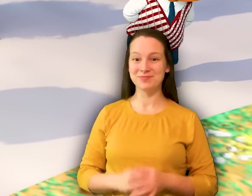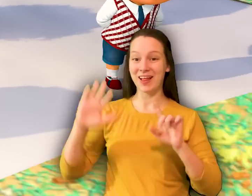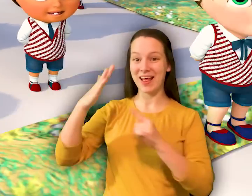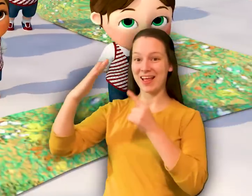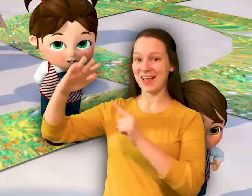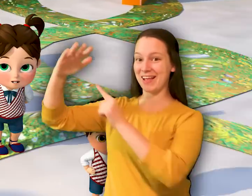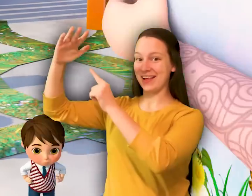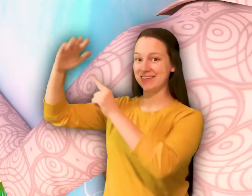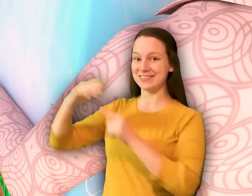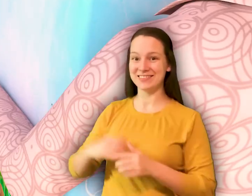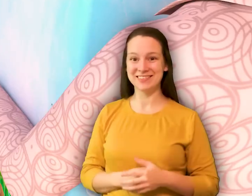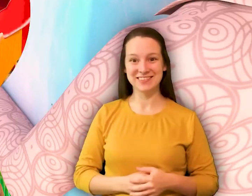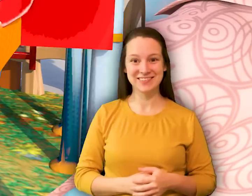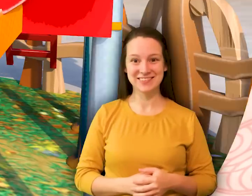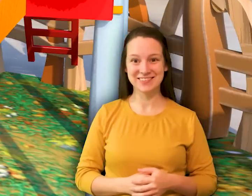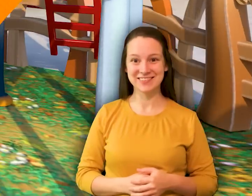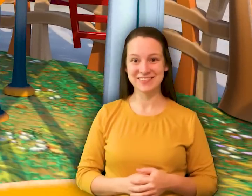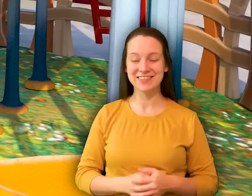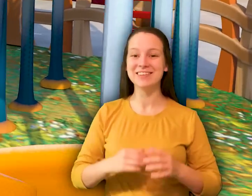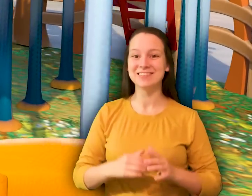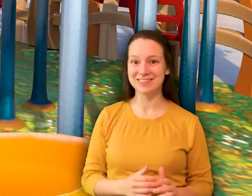Lan flying a